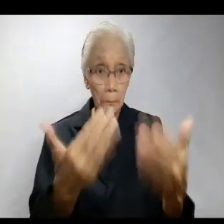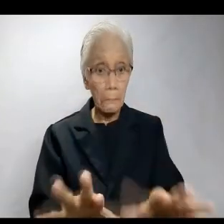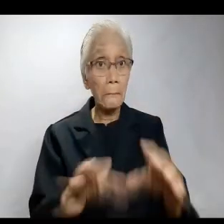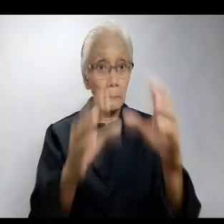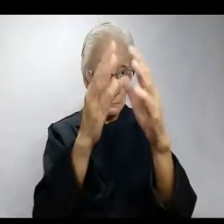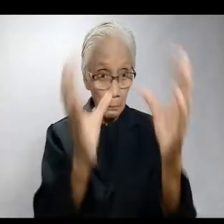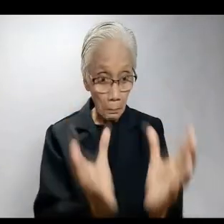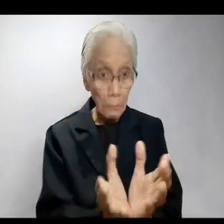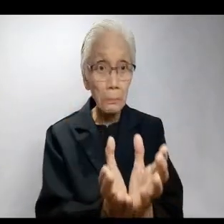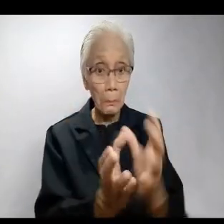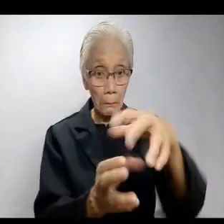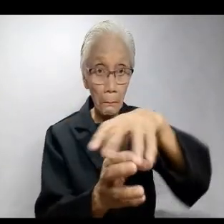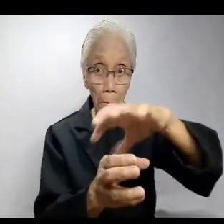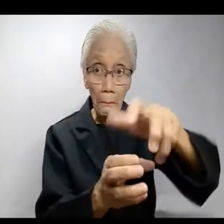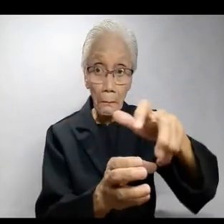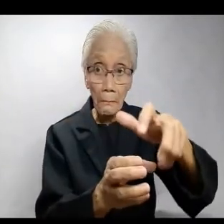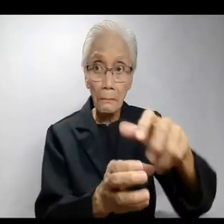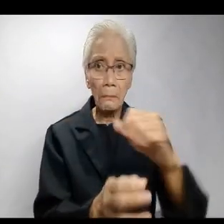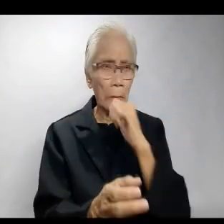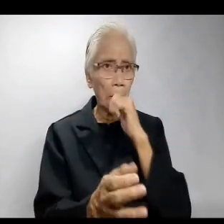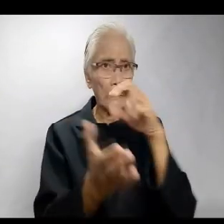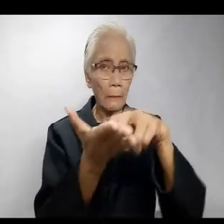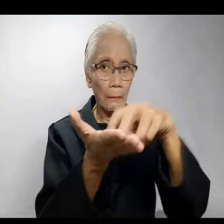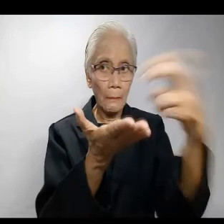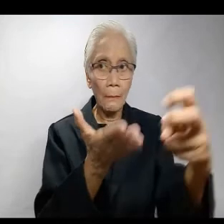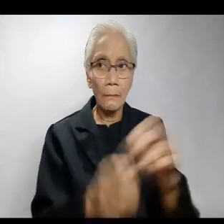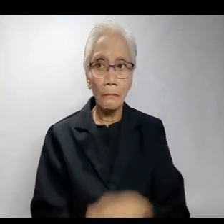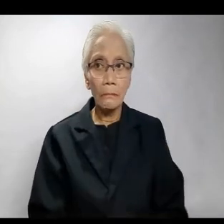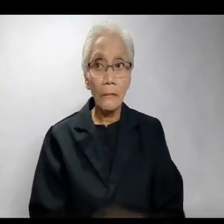Then, when the jar is opened, the fleas will not jump out.